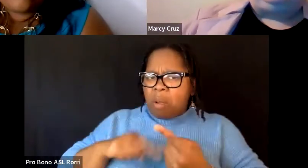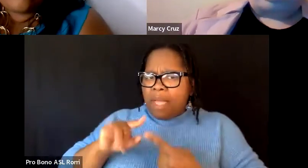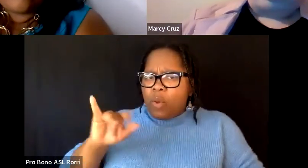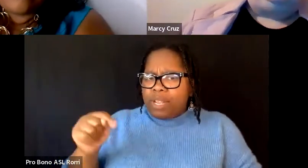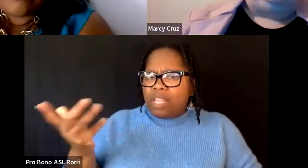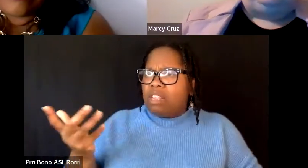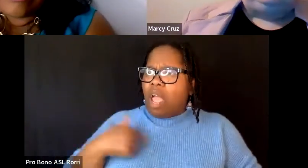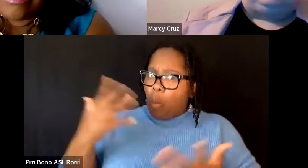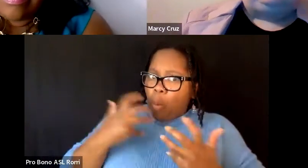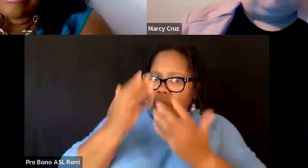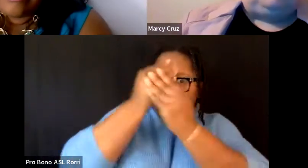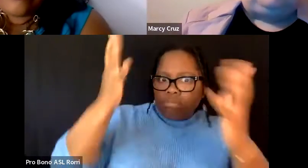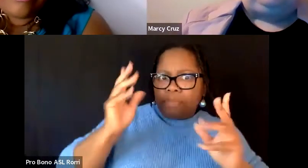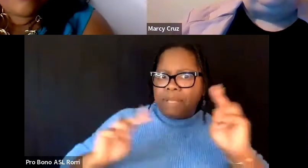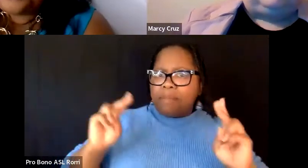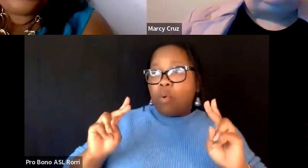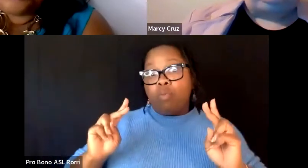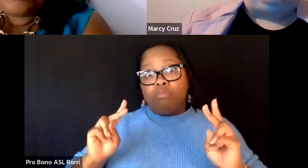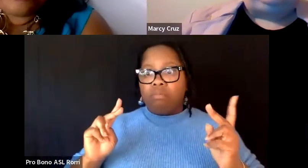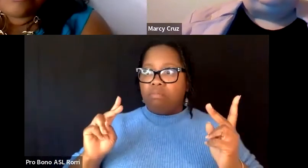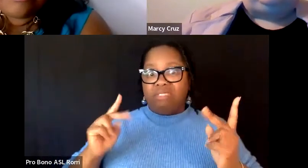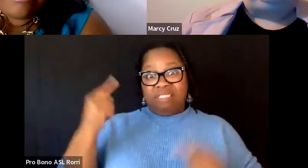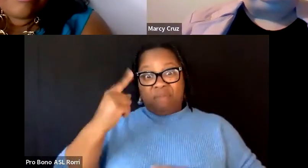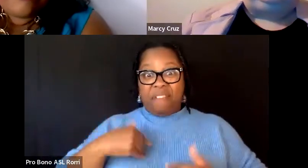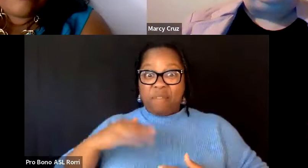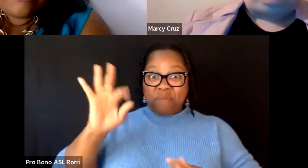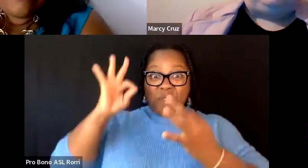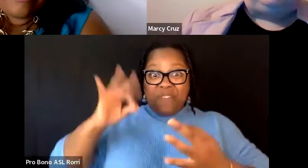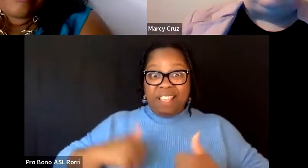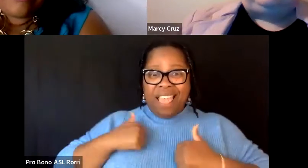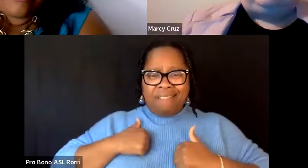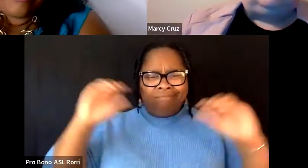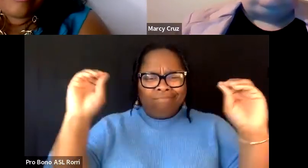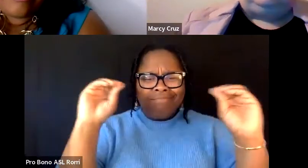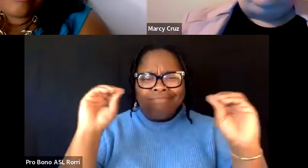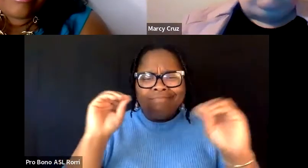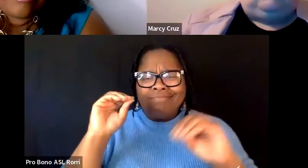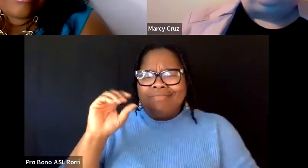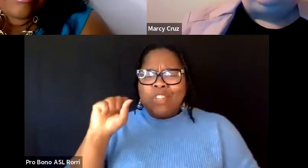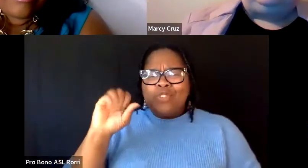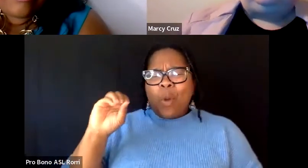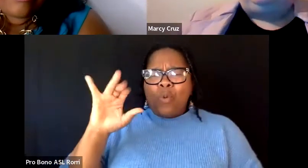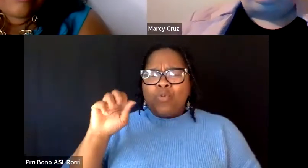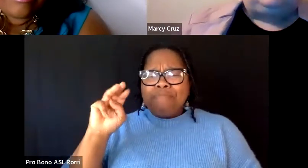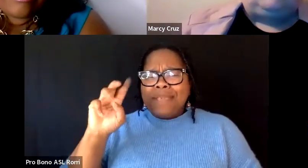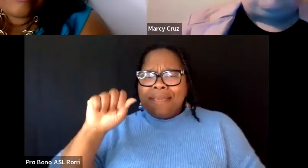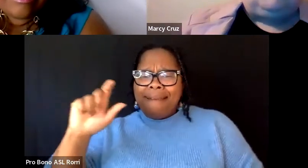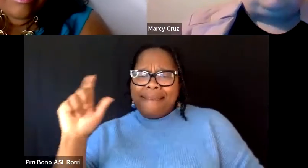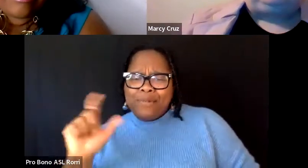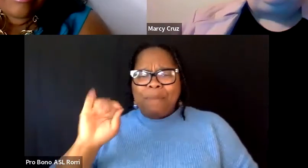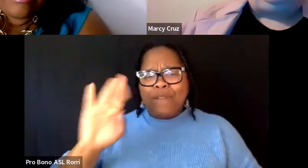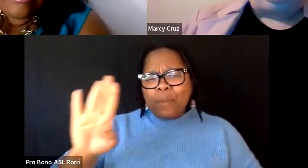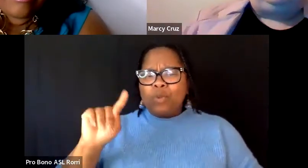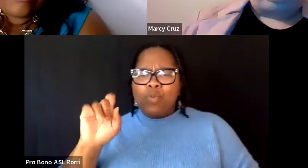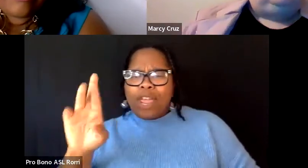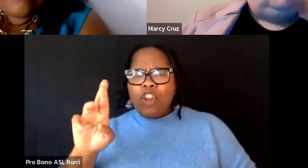like, no one's life is perfect. People like social media now, they see pictures, they think, oh, everything is so